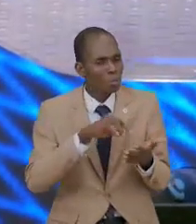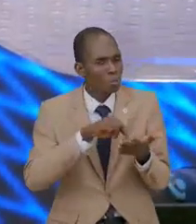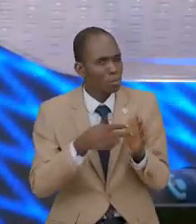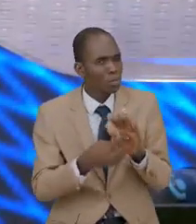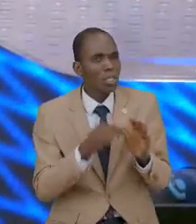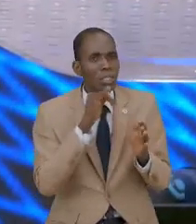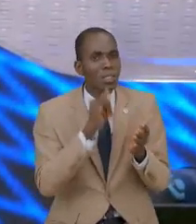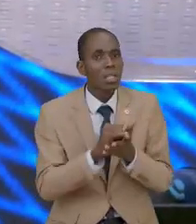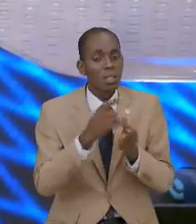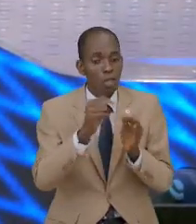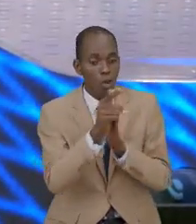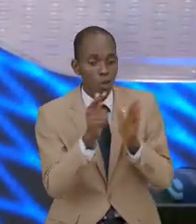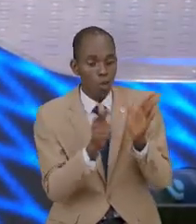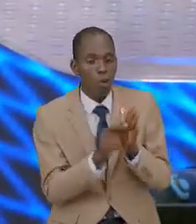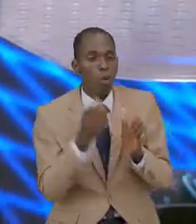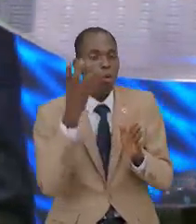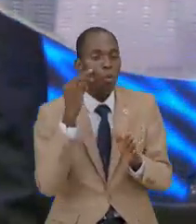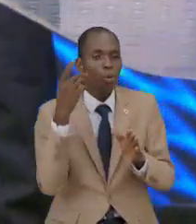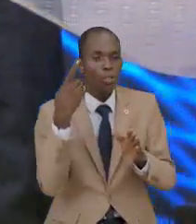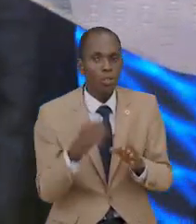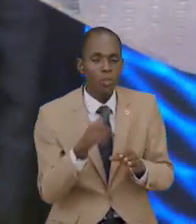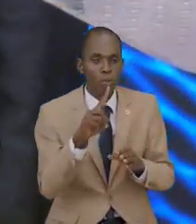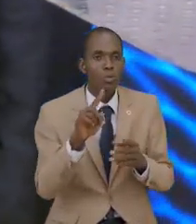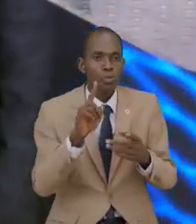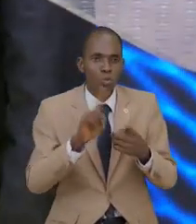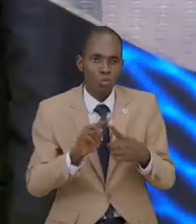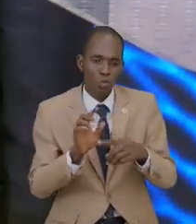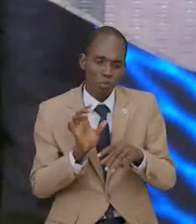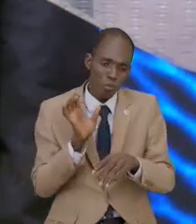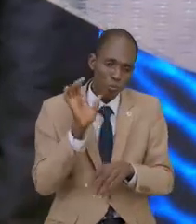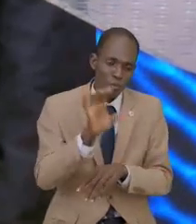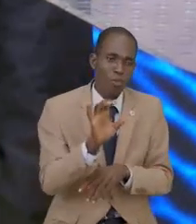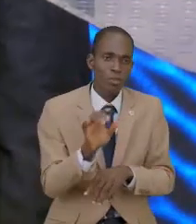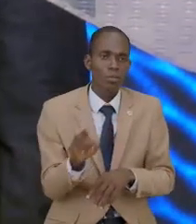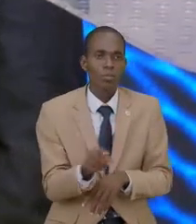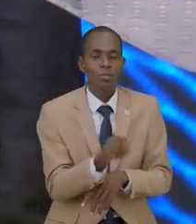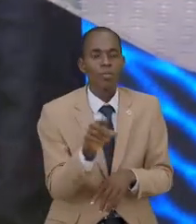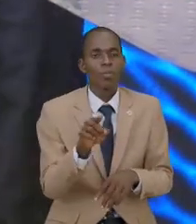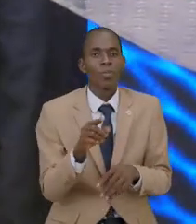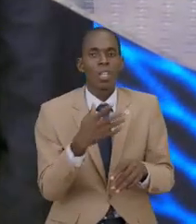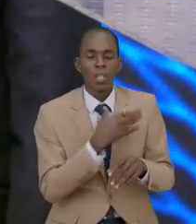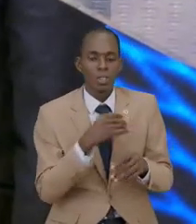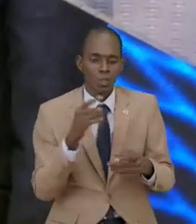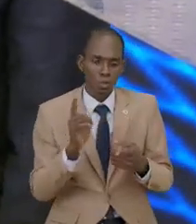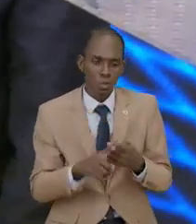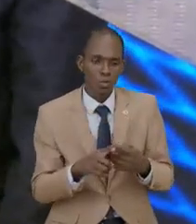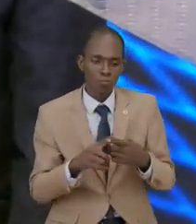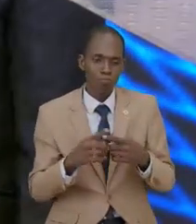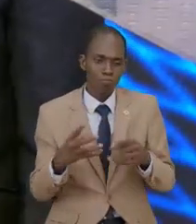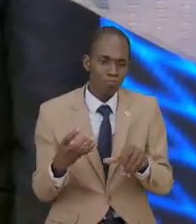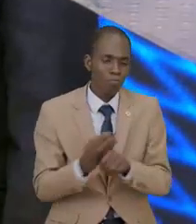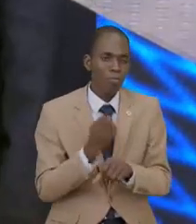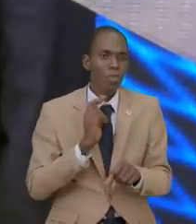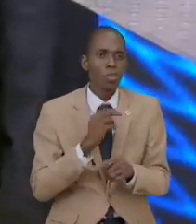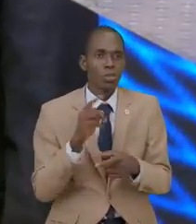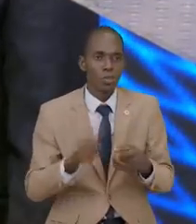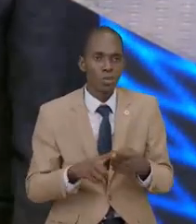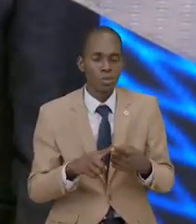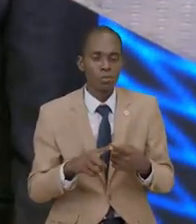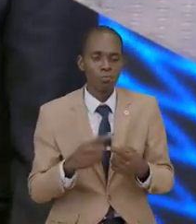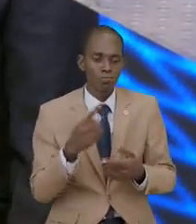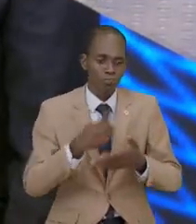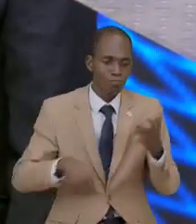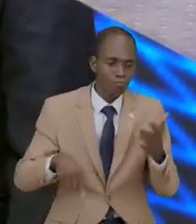the schoolmaster to convict us and to pinch us, to condemn us, to